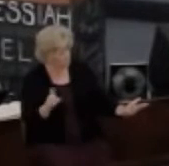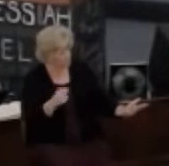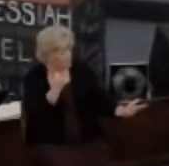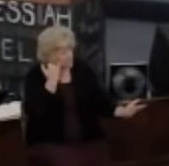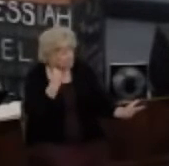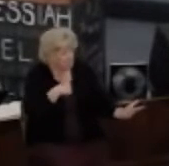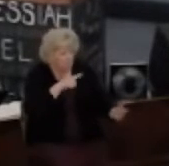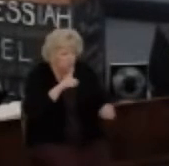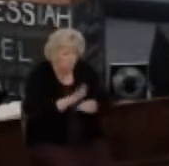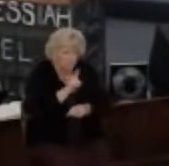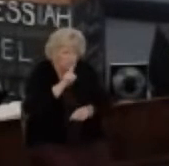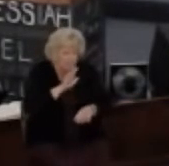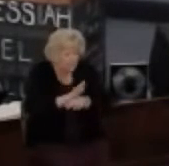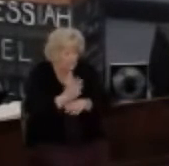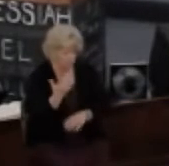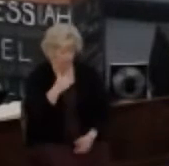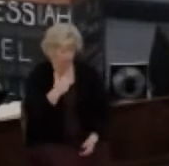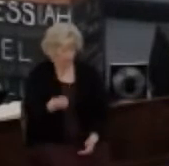Why is that?